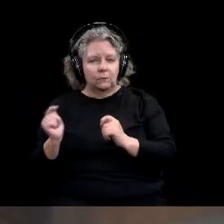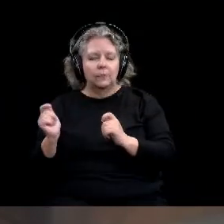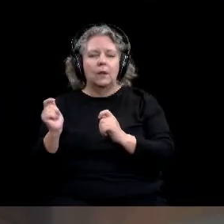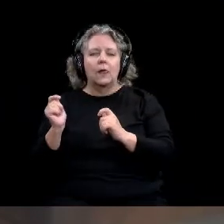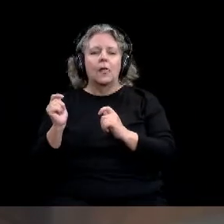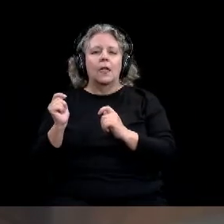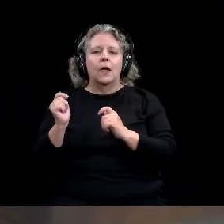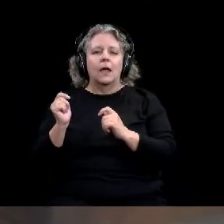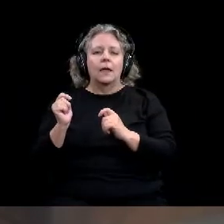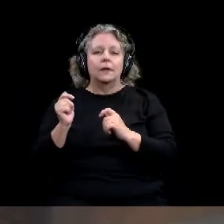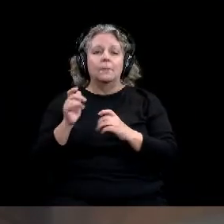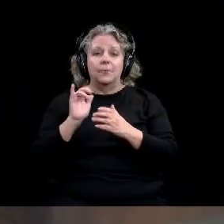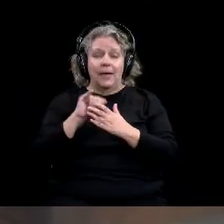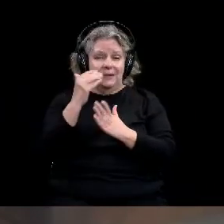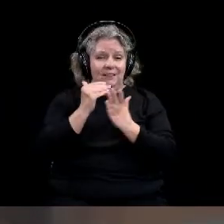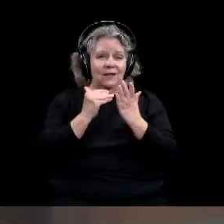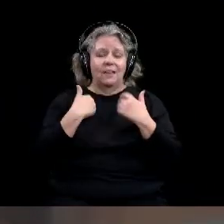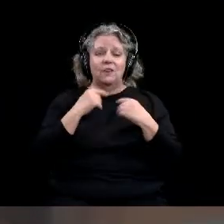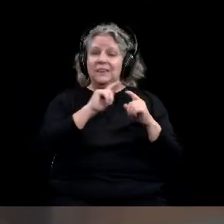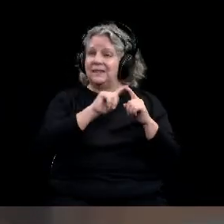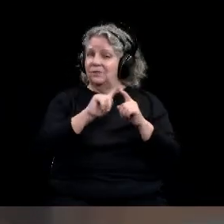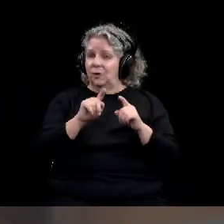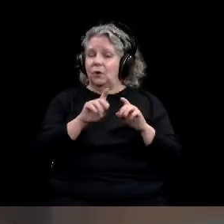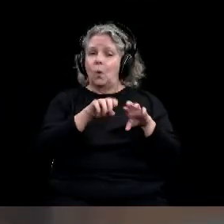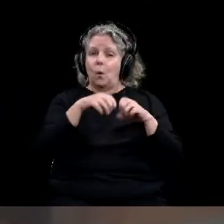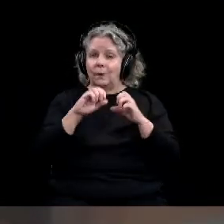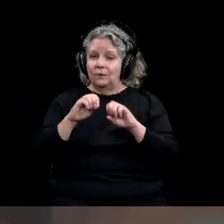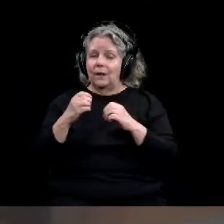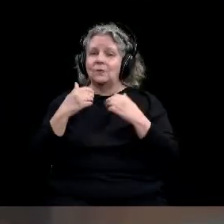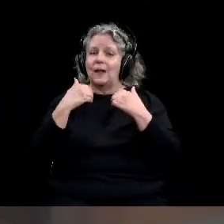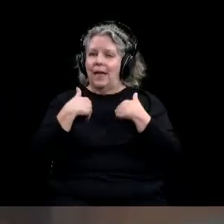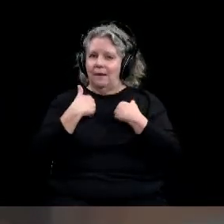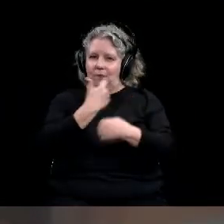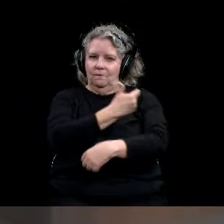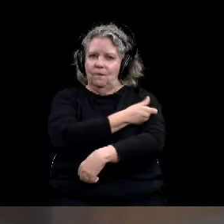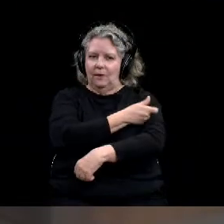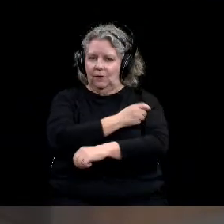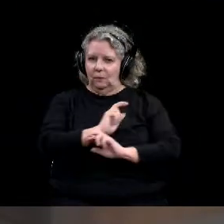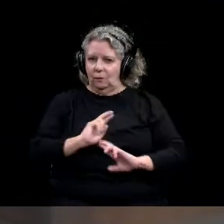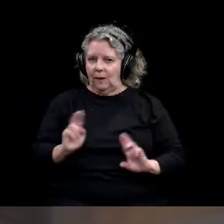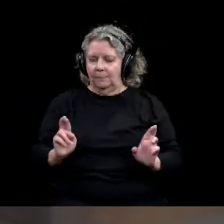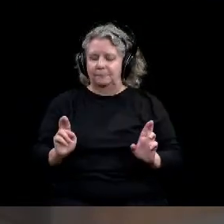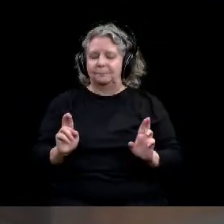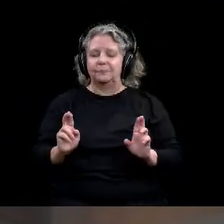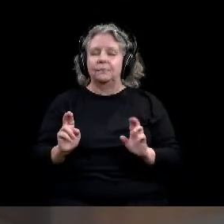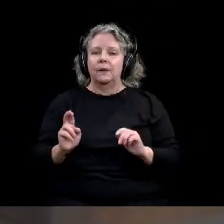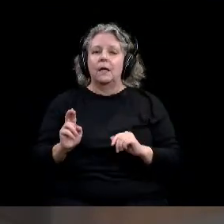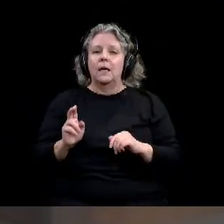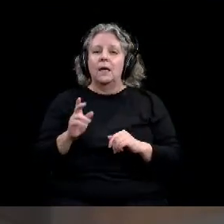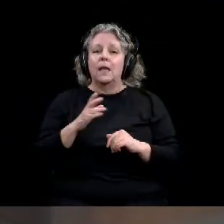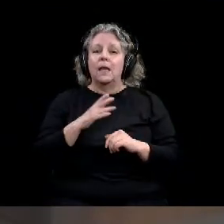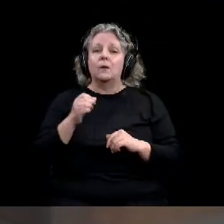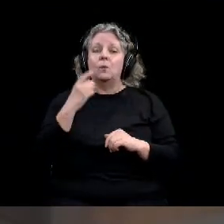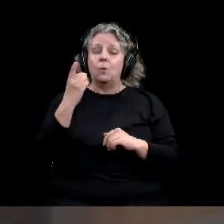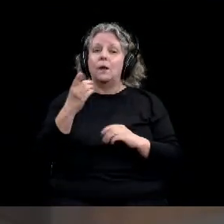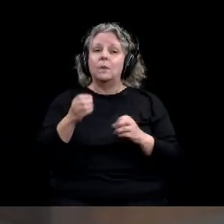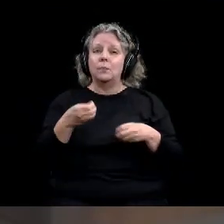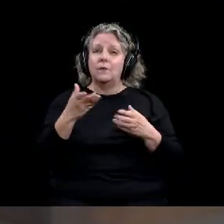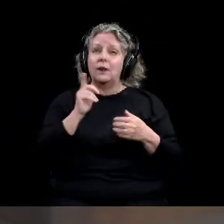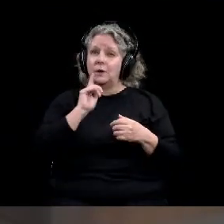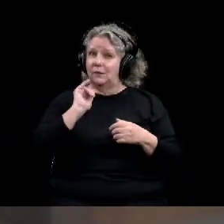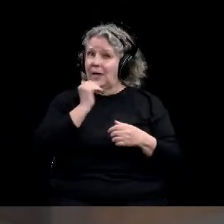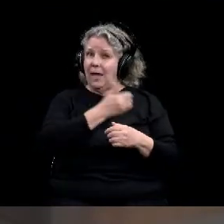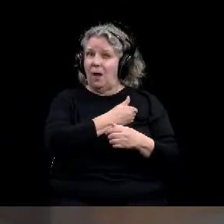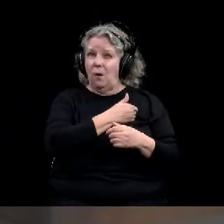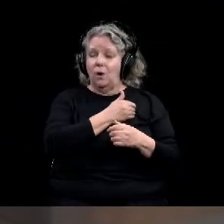vaccines. And then one of these many providers is our own public health district. Of these providers, 2 have been